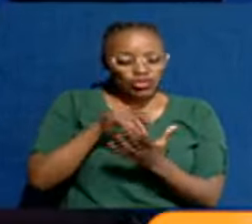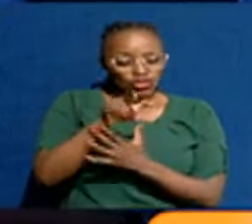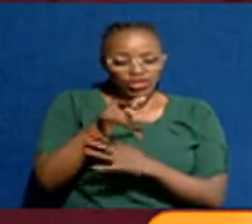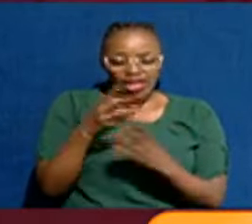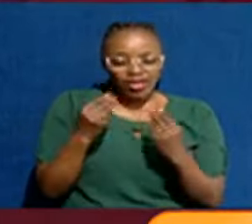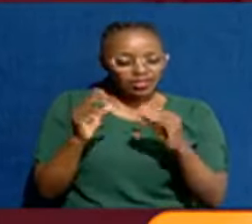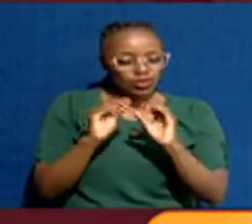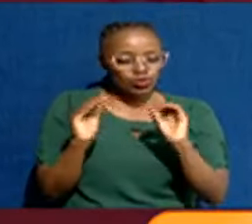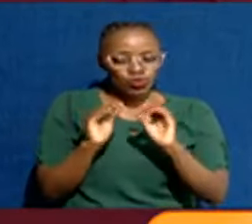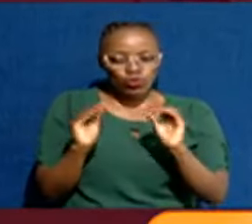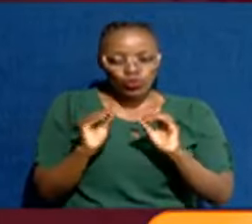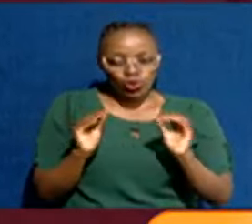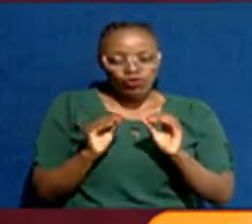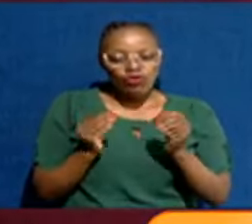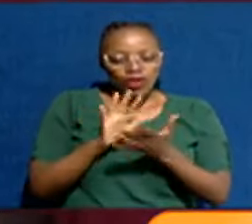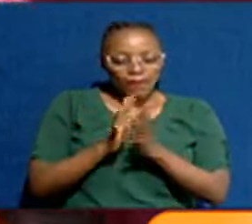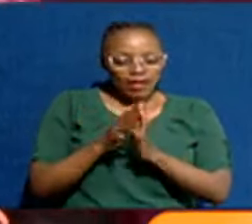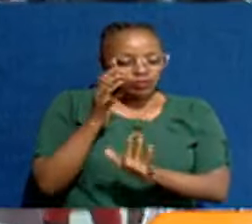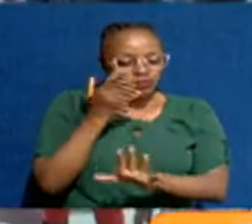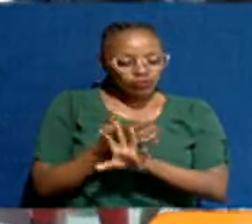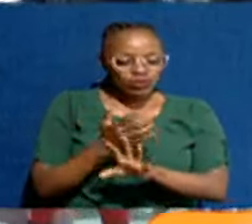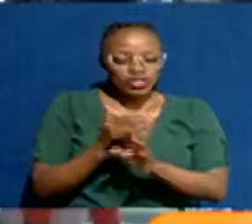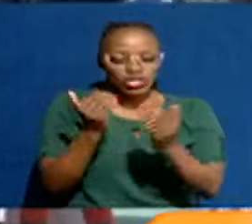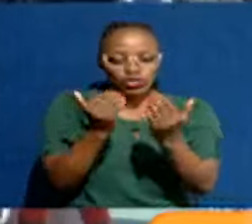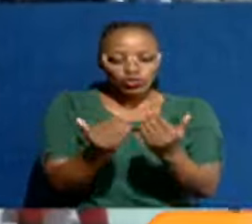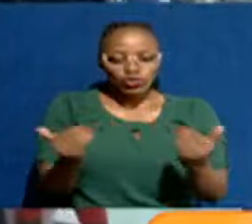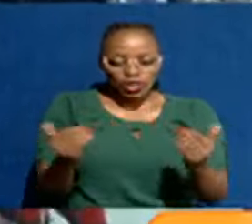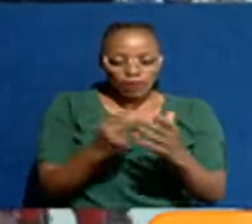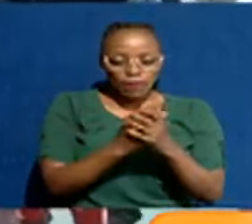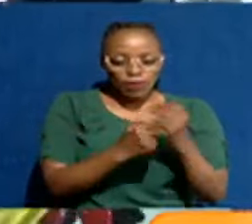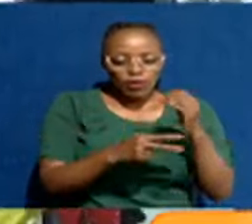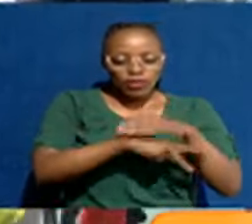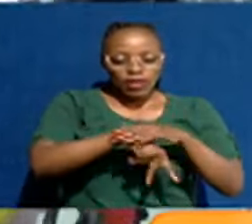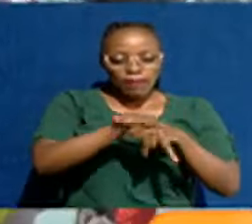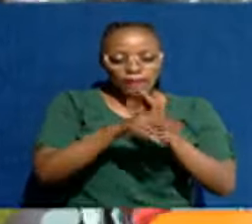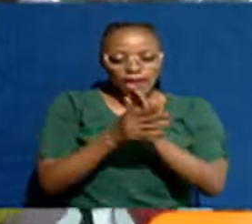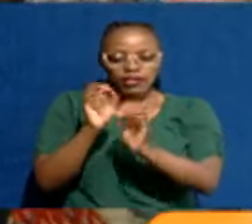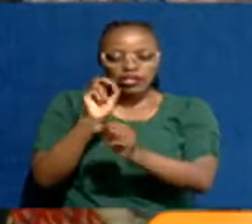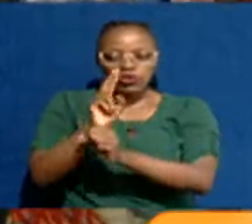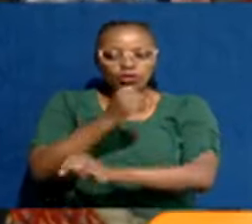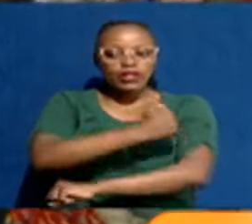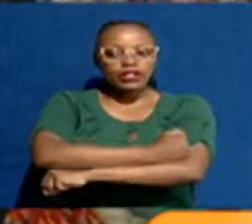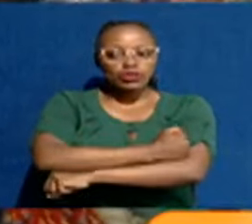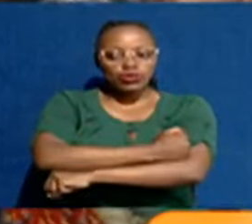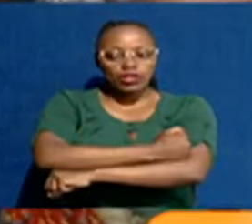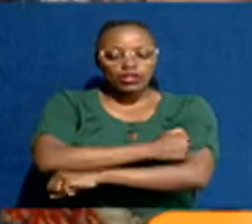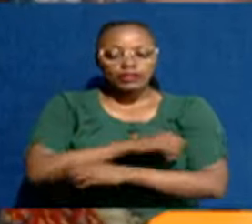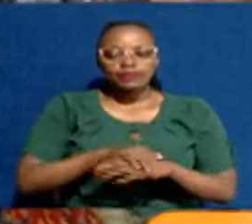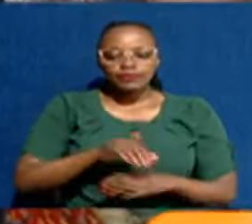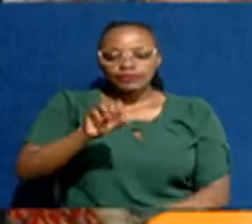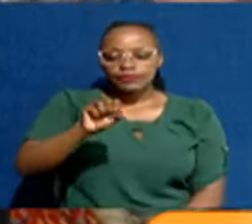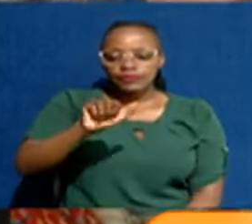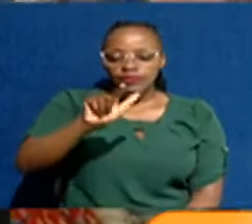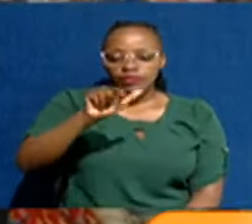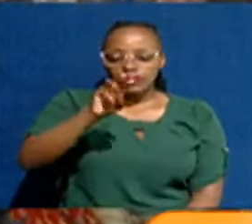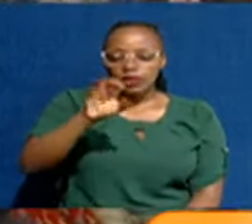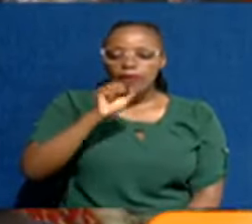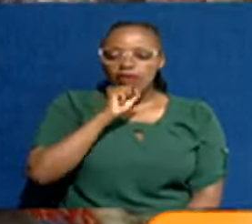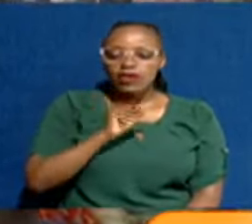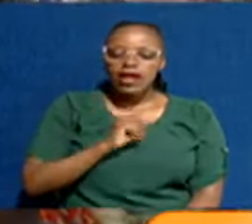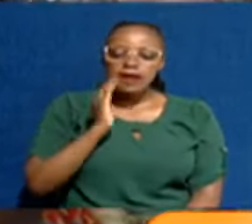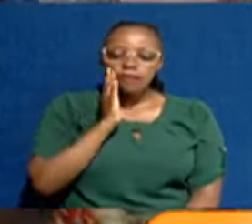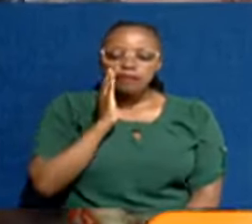and they're set to get dire for families with children in both primary and secondary schools. Salome Njoki, a grandmother